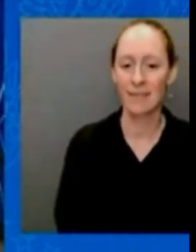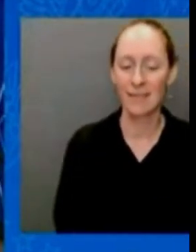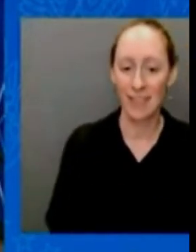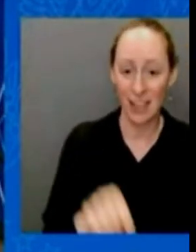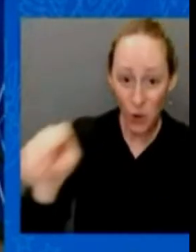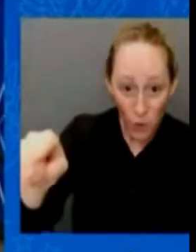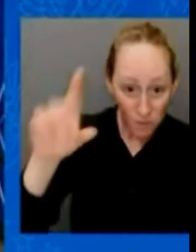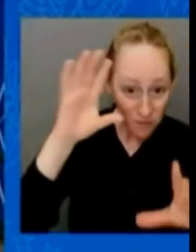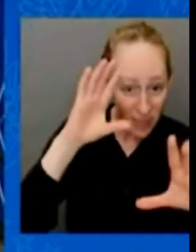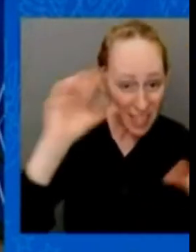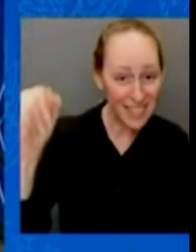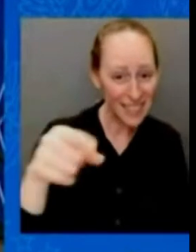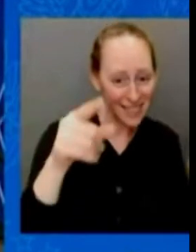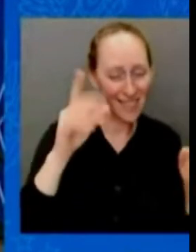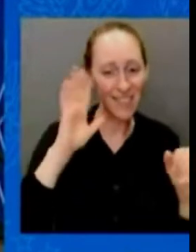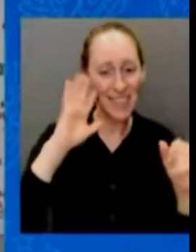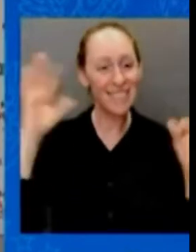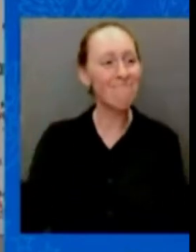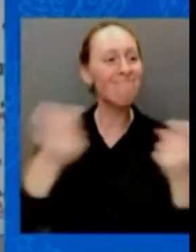did.